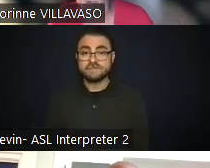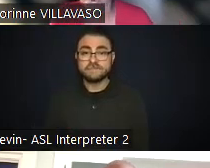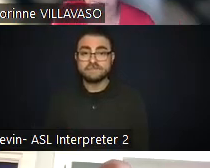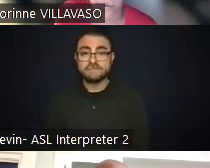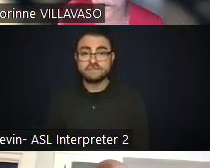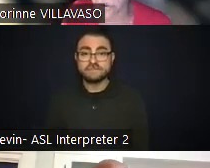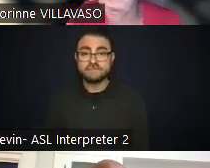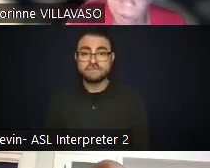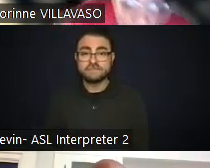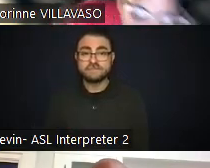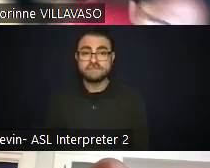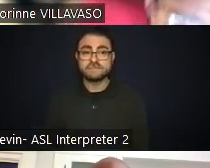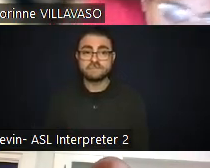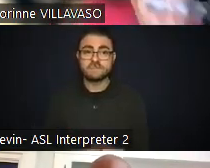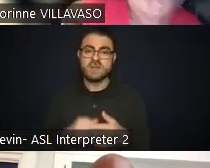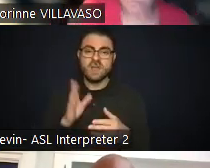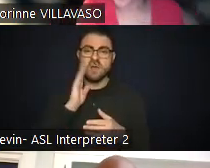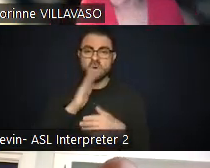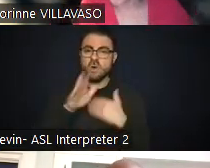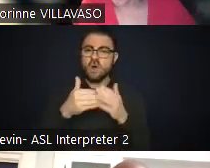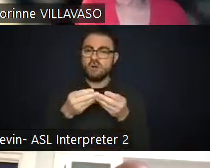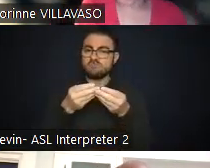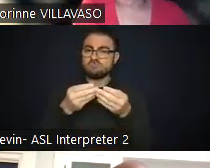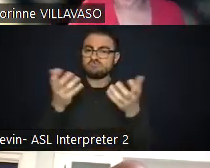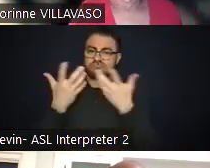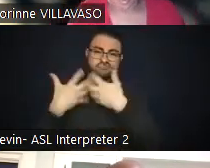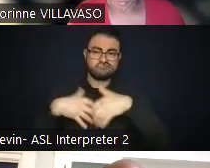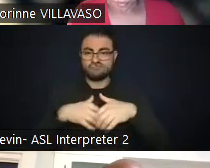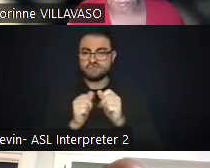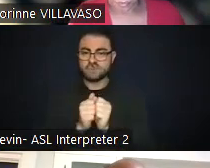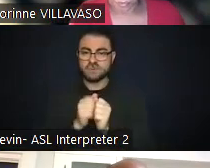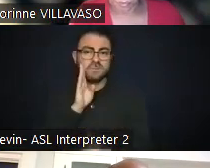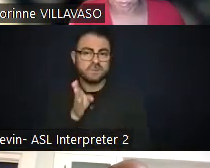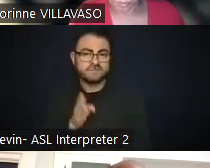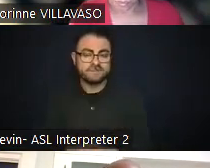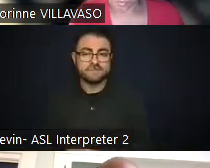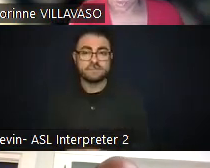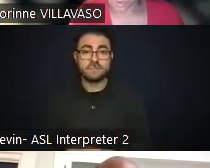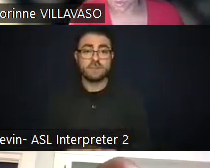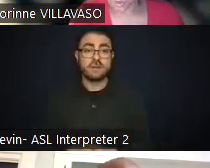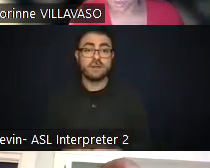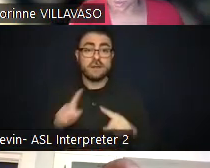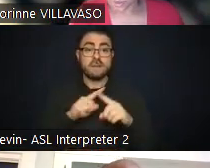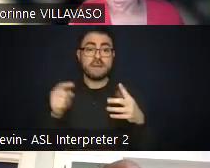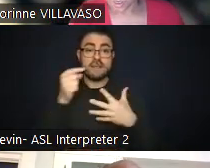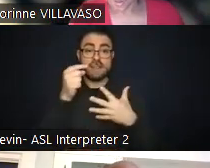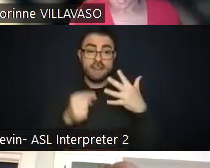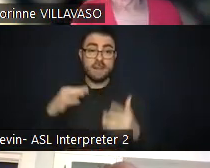it'll all circle together once this whole section's done. But B, benefits for board